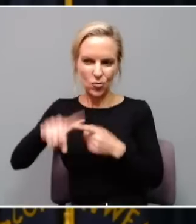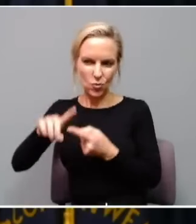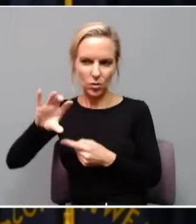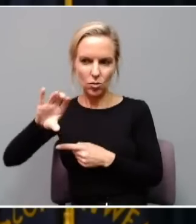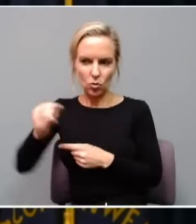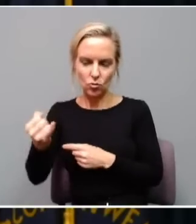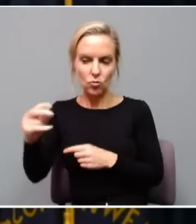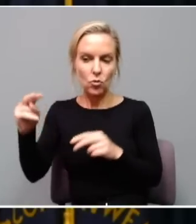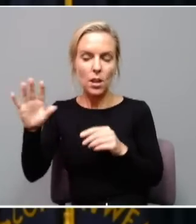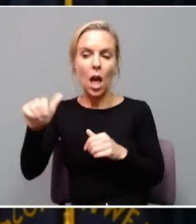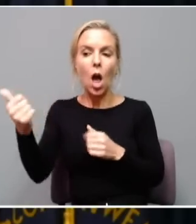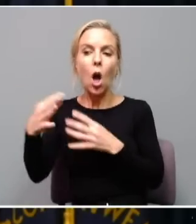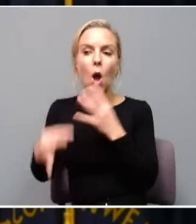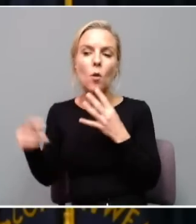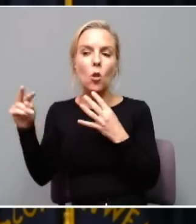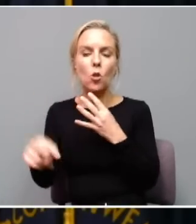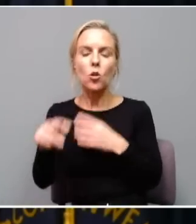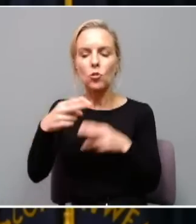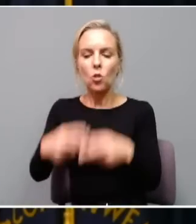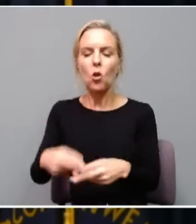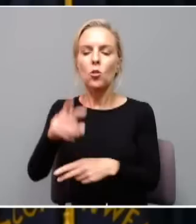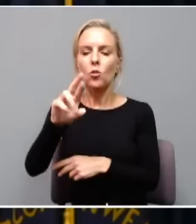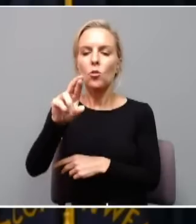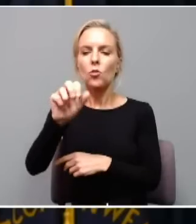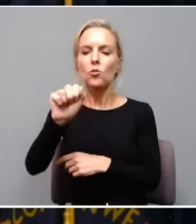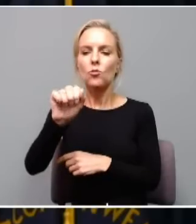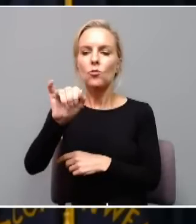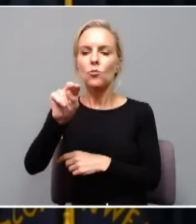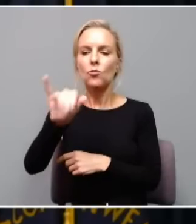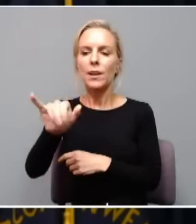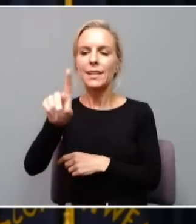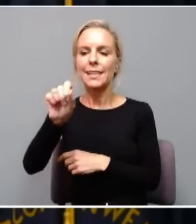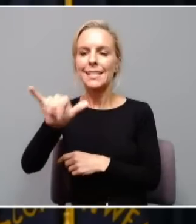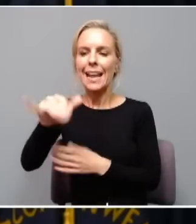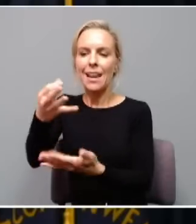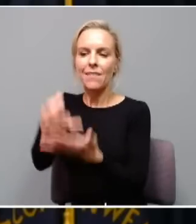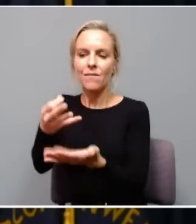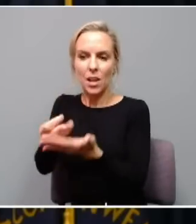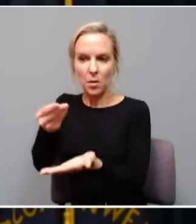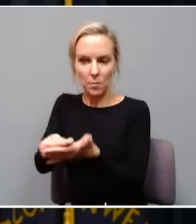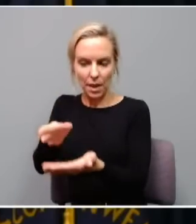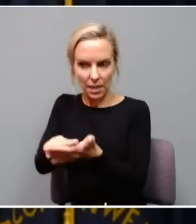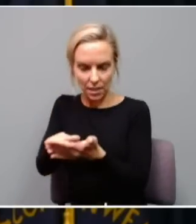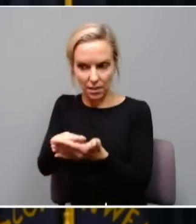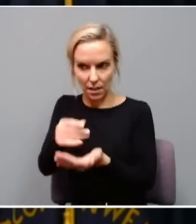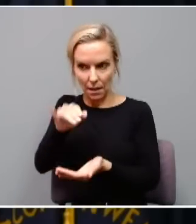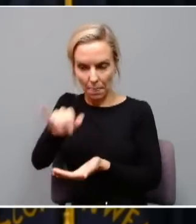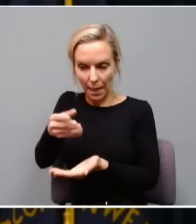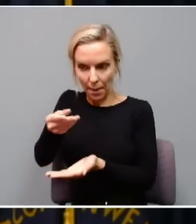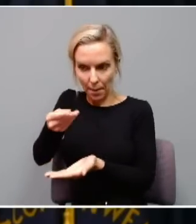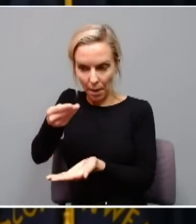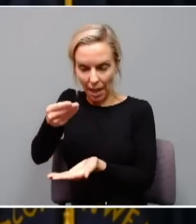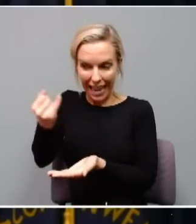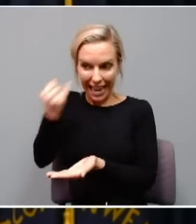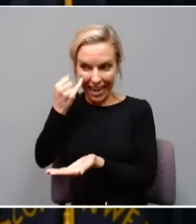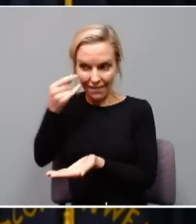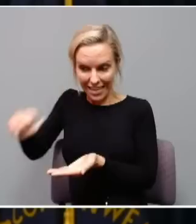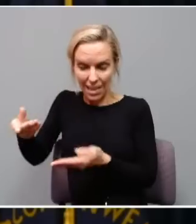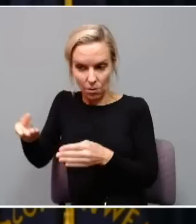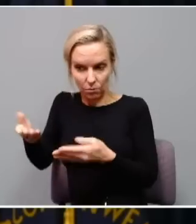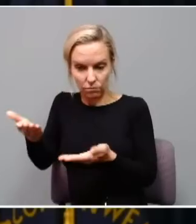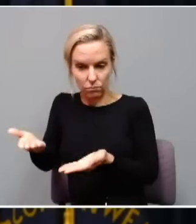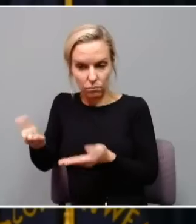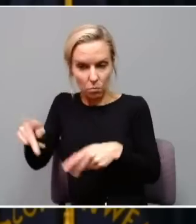use rainy day fund money. You get a proposal that the funding would come from that. Would you consider it? What's your thinking on